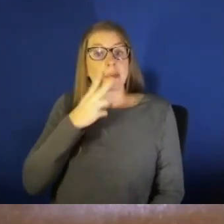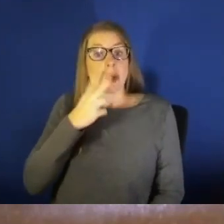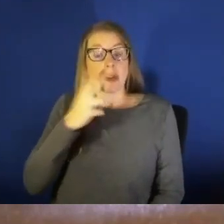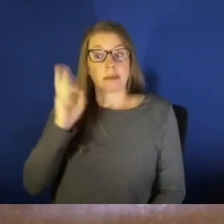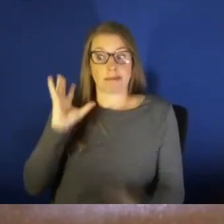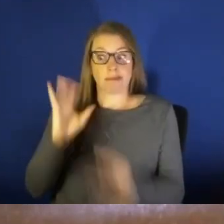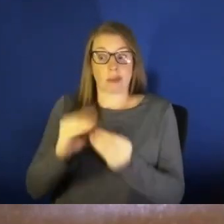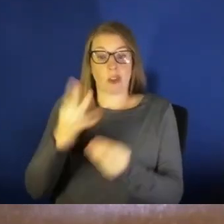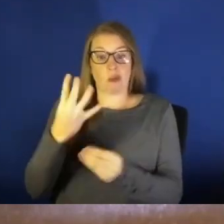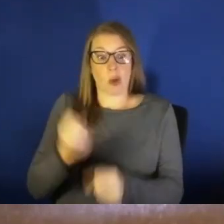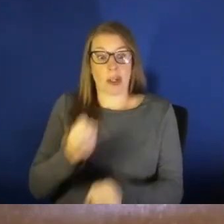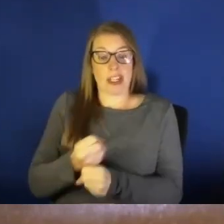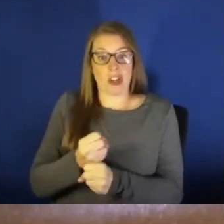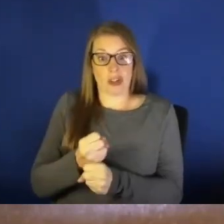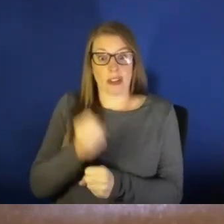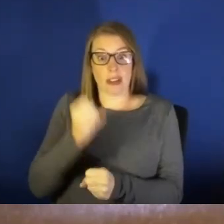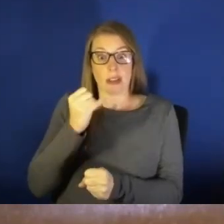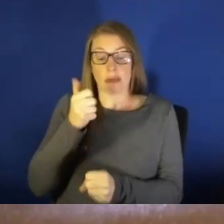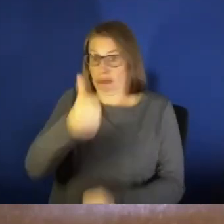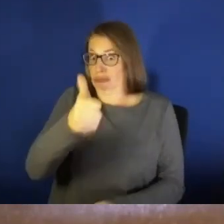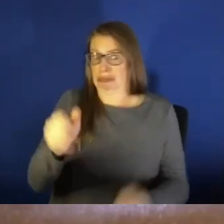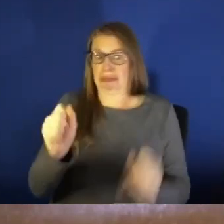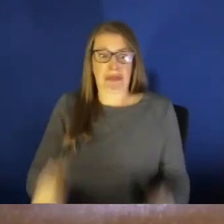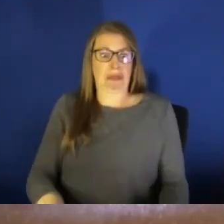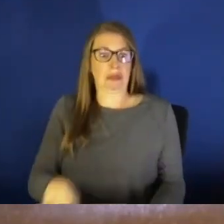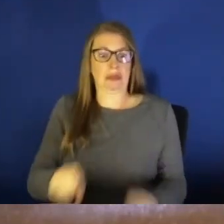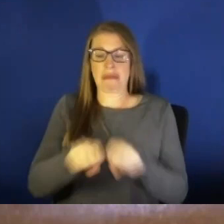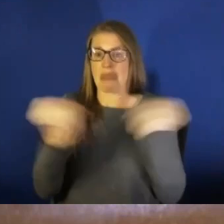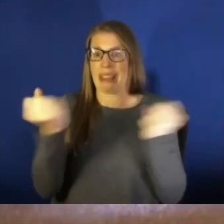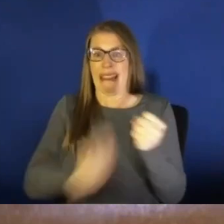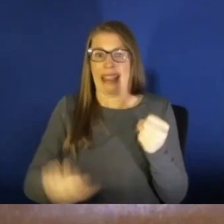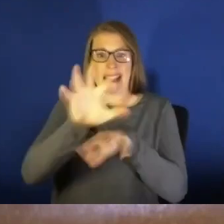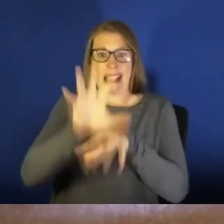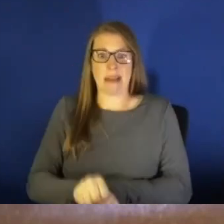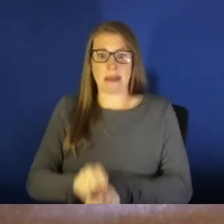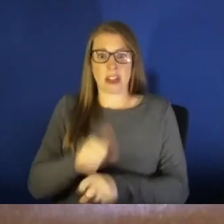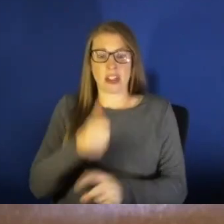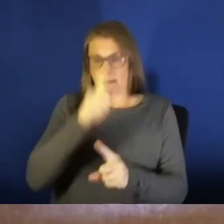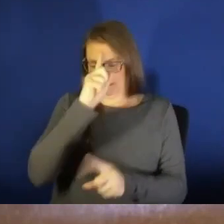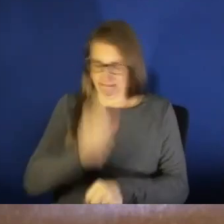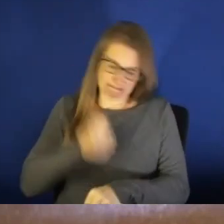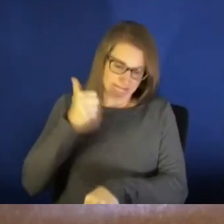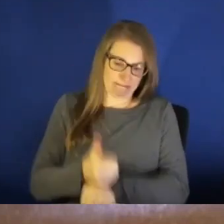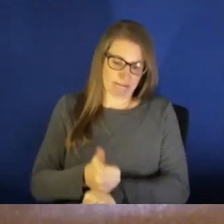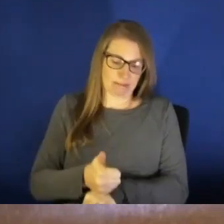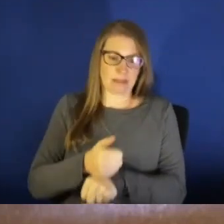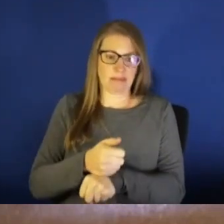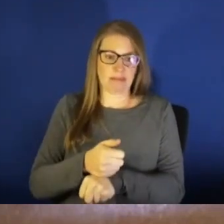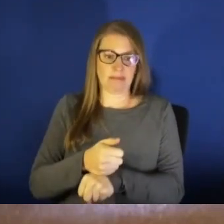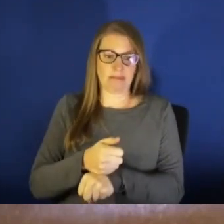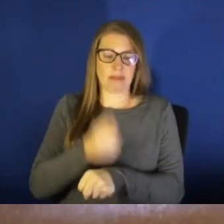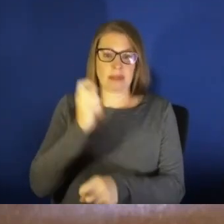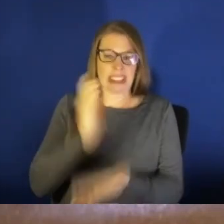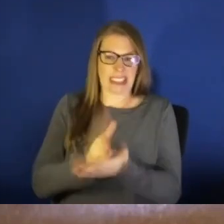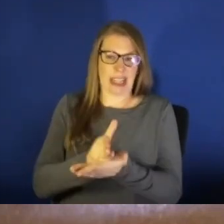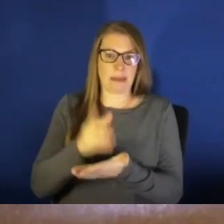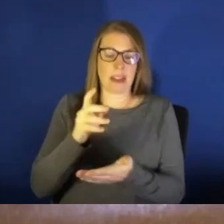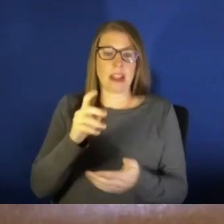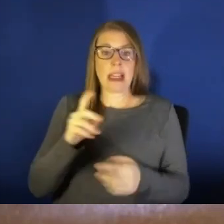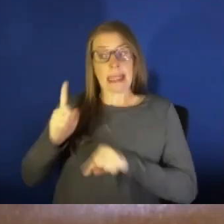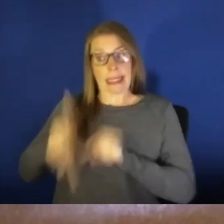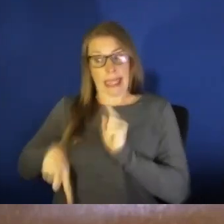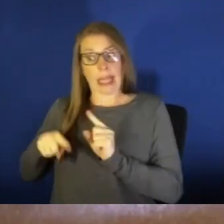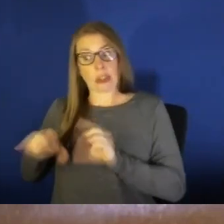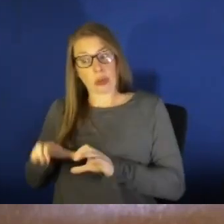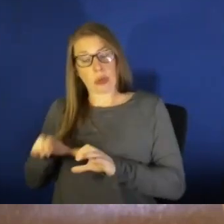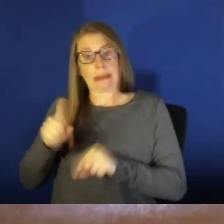you can do it. You can break any habit you got. You just got to put your mind to it. What I believe is what you can't do. You can't